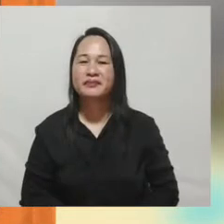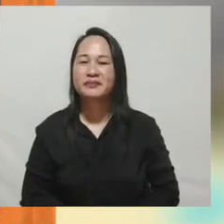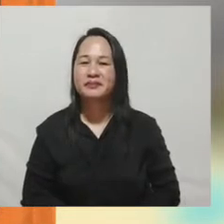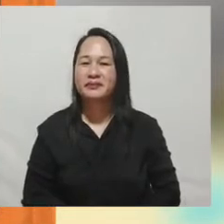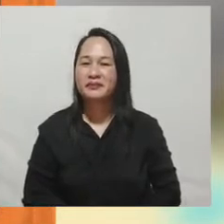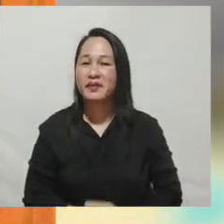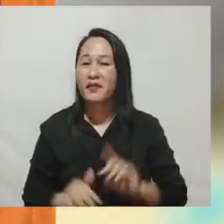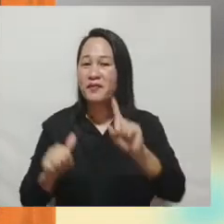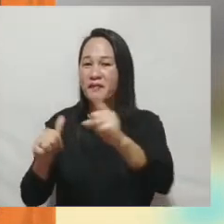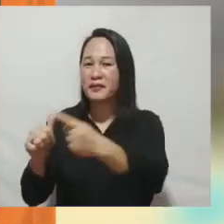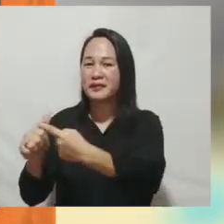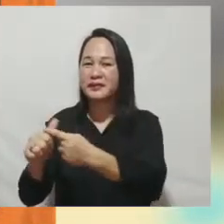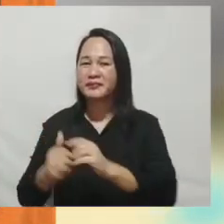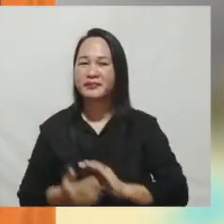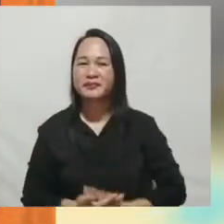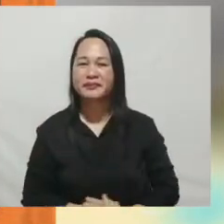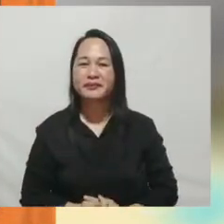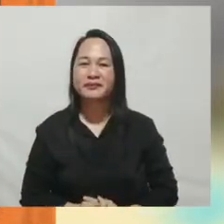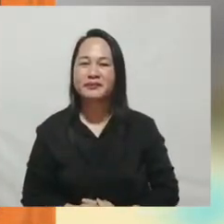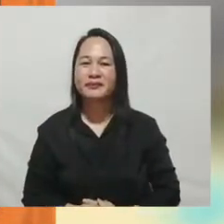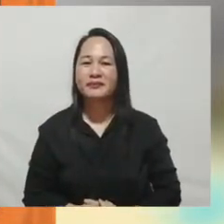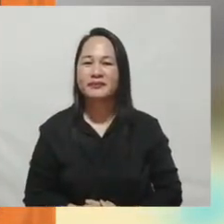one.